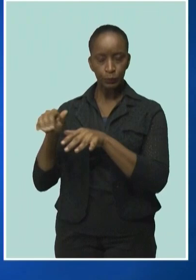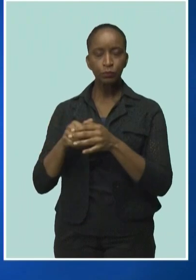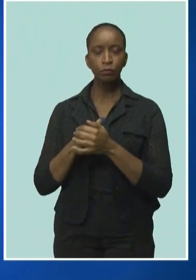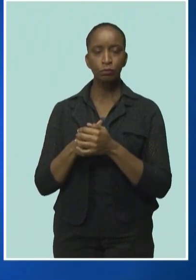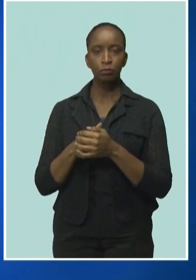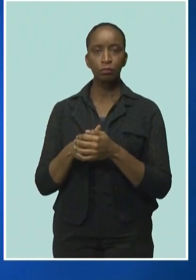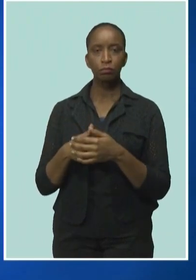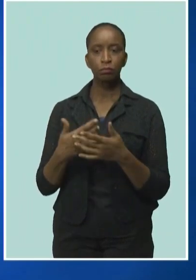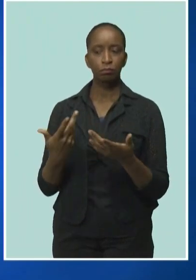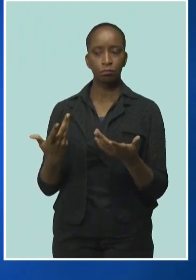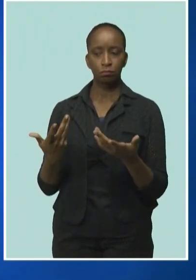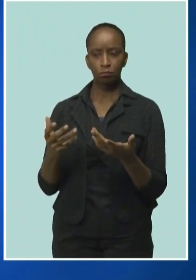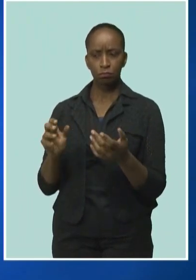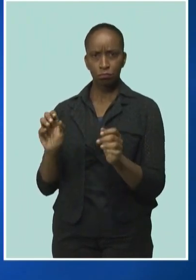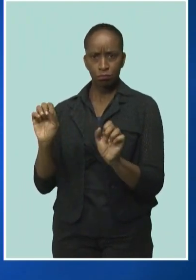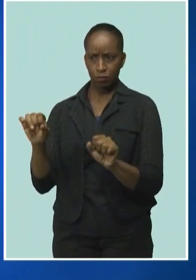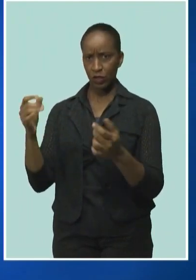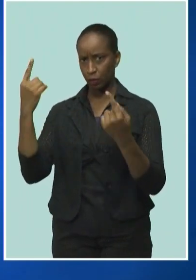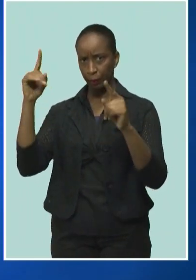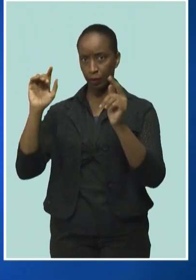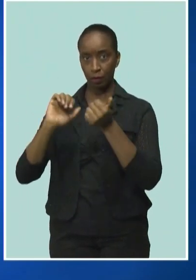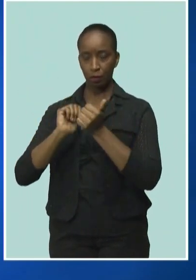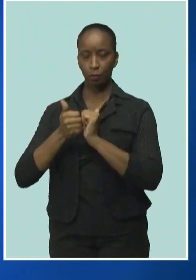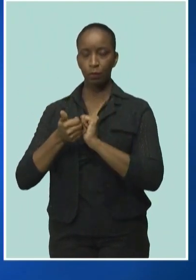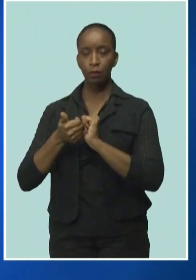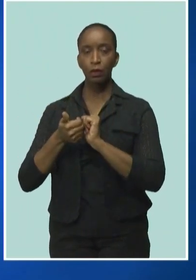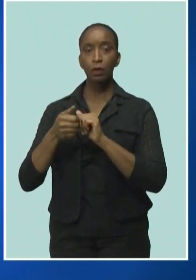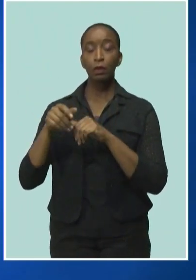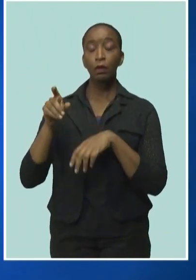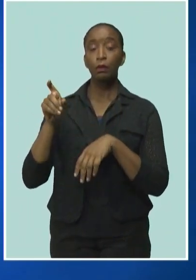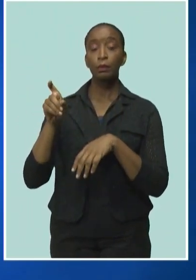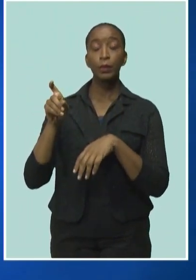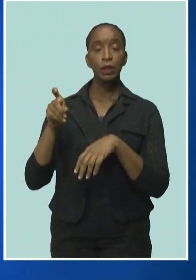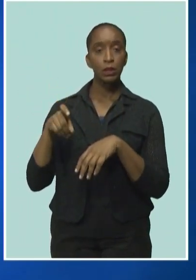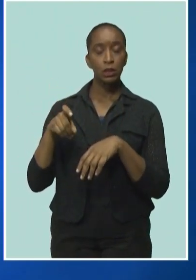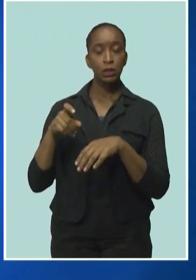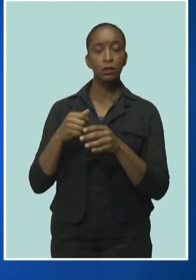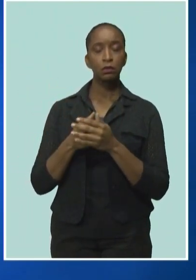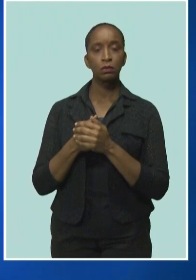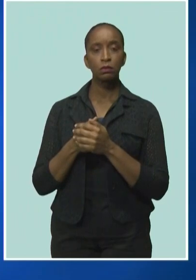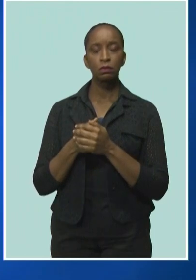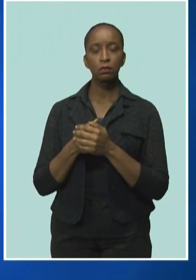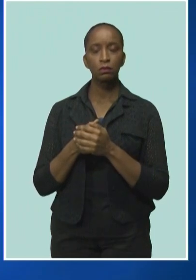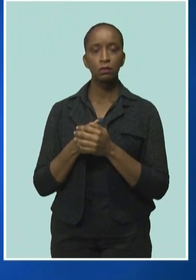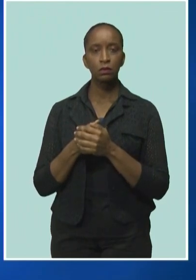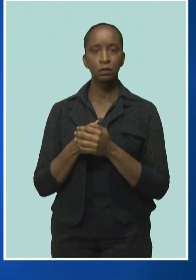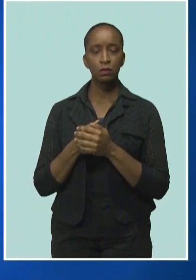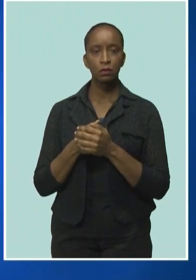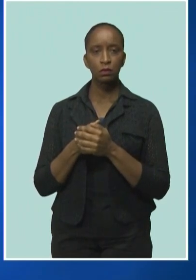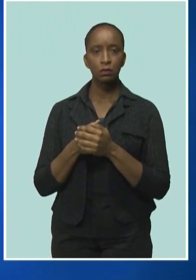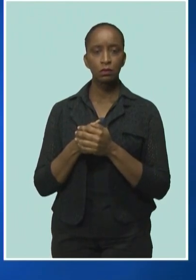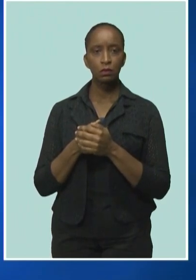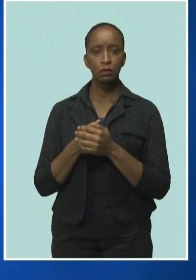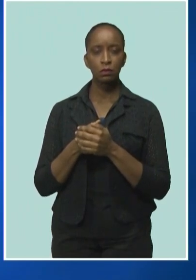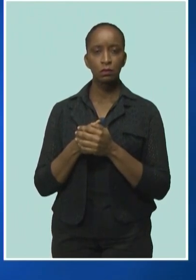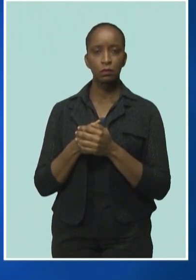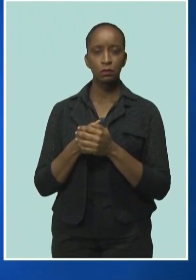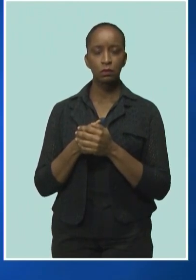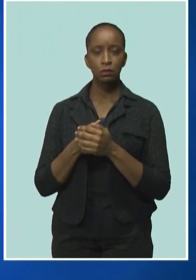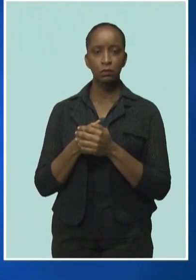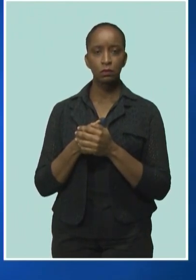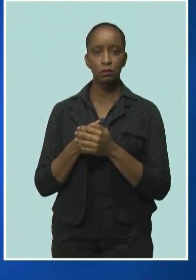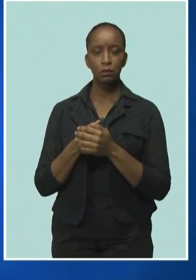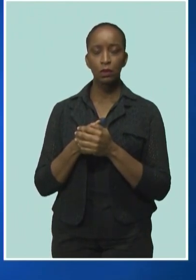to make the utilities, the length of time that the